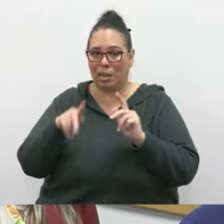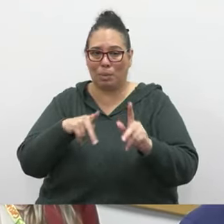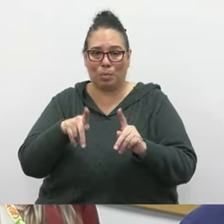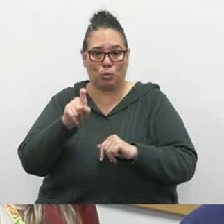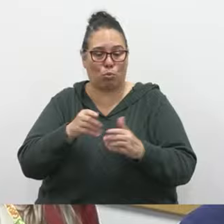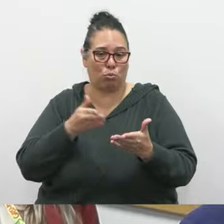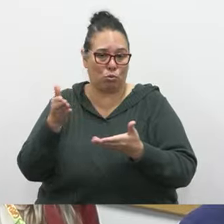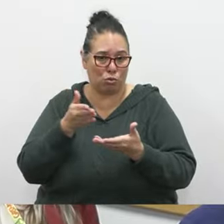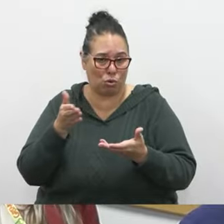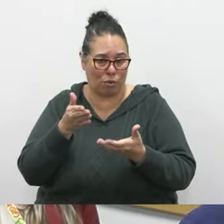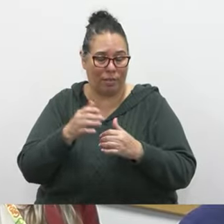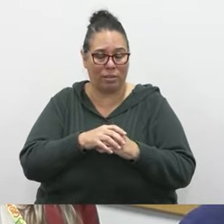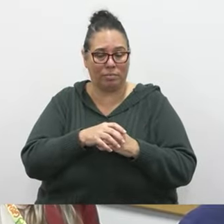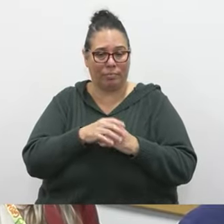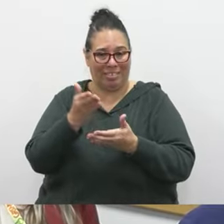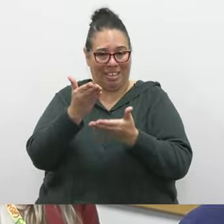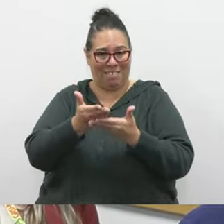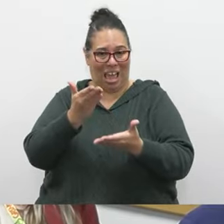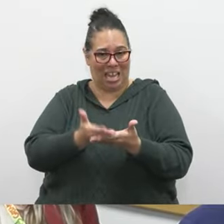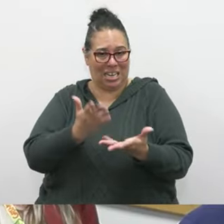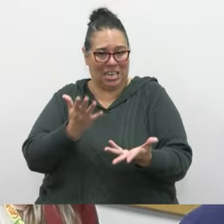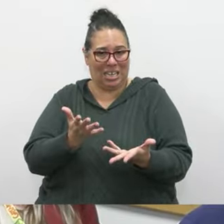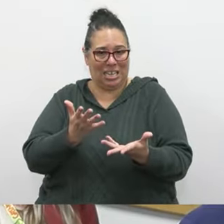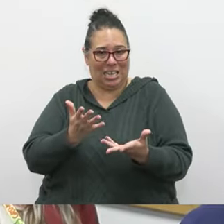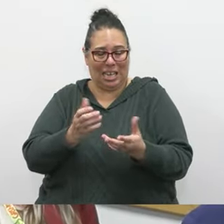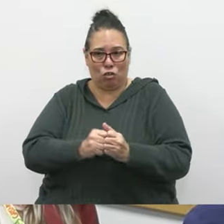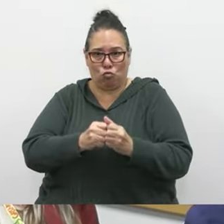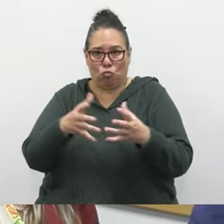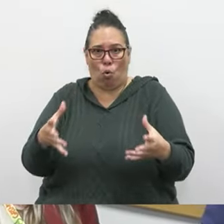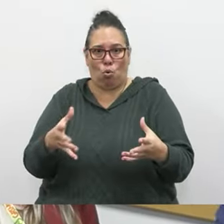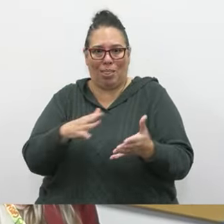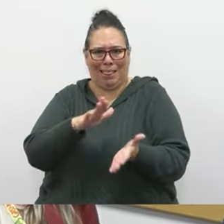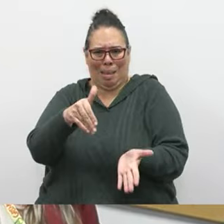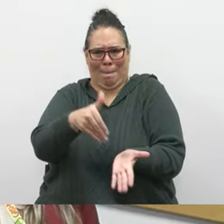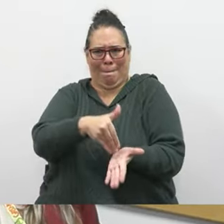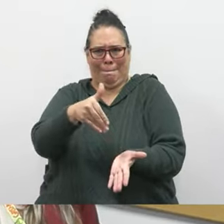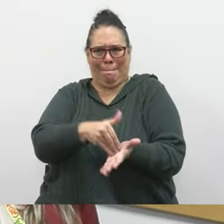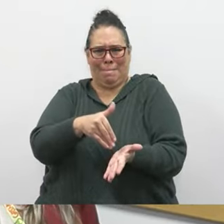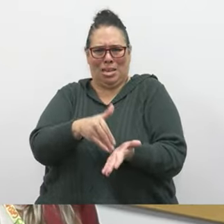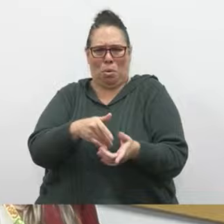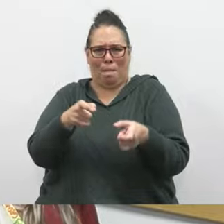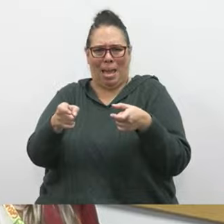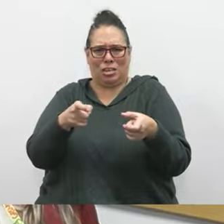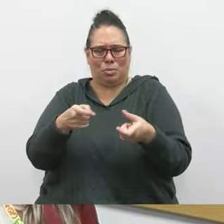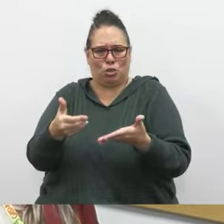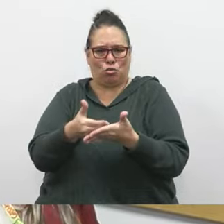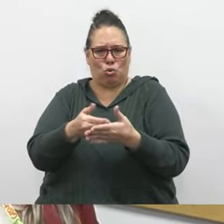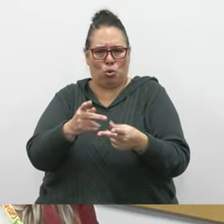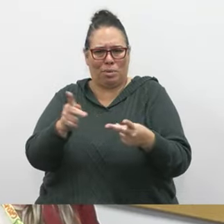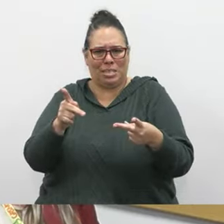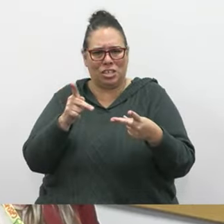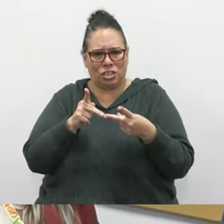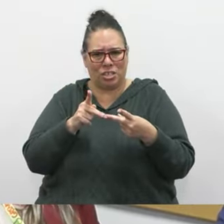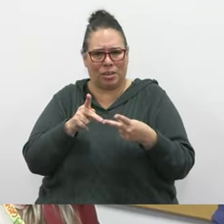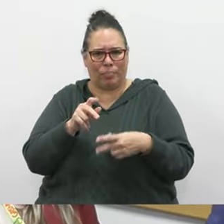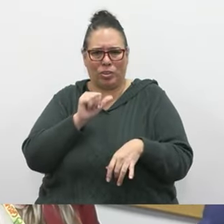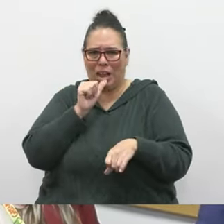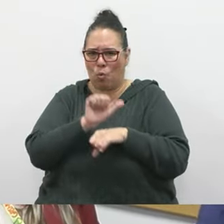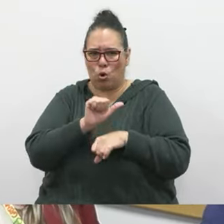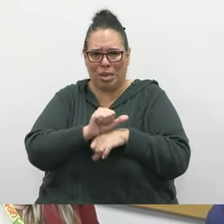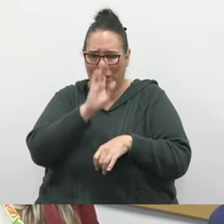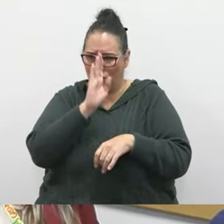serve, but the fact that with such explosive growth in middle management of new positions who are not working directly